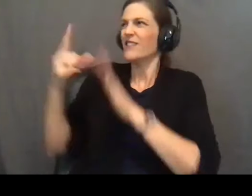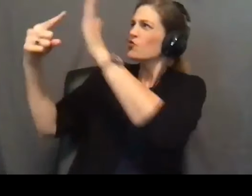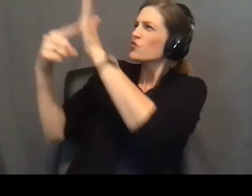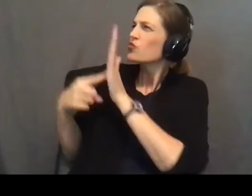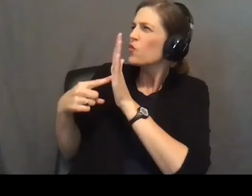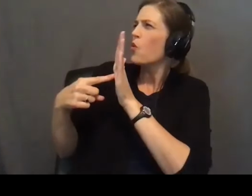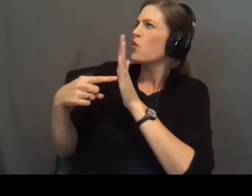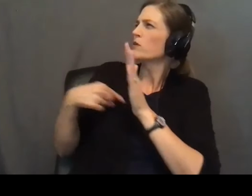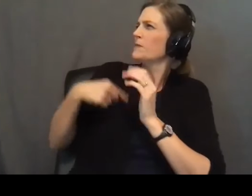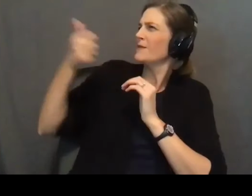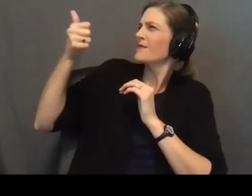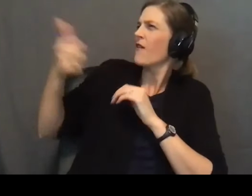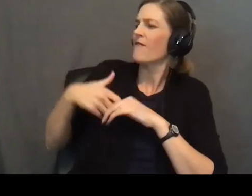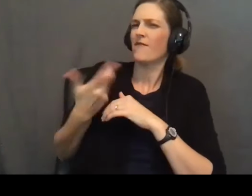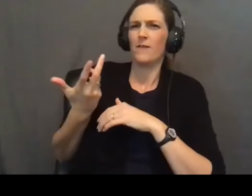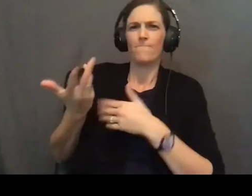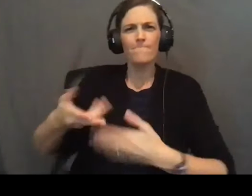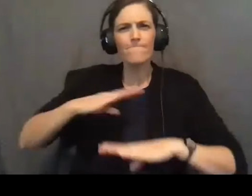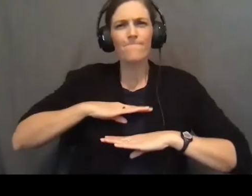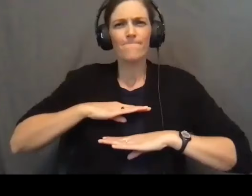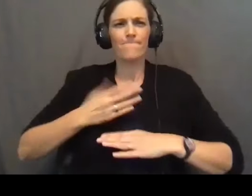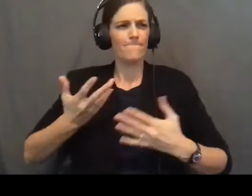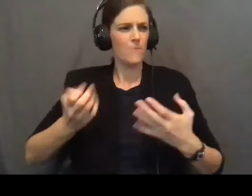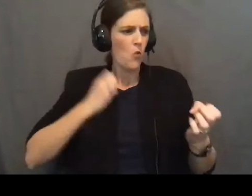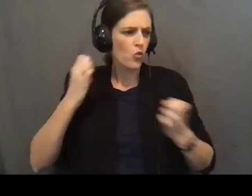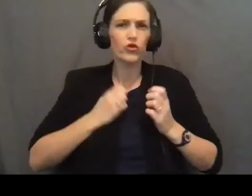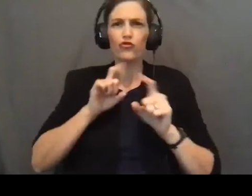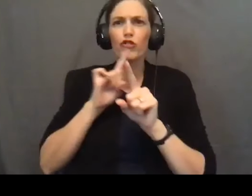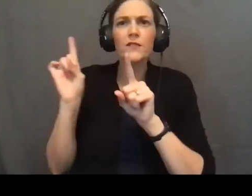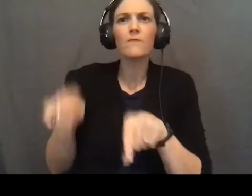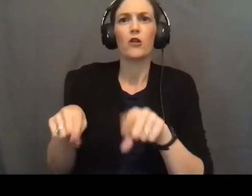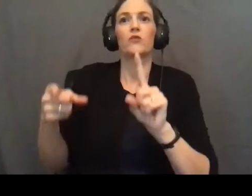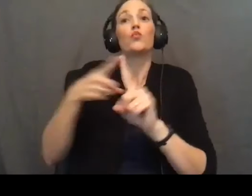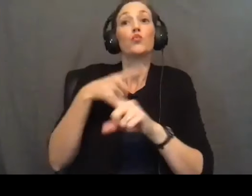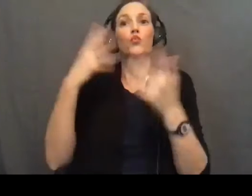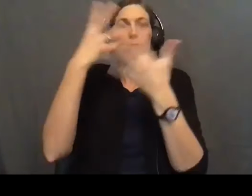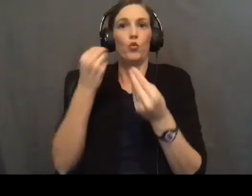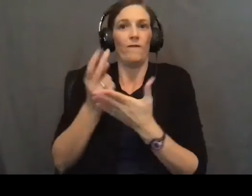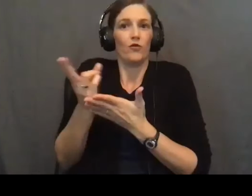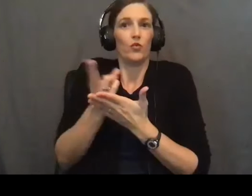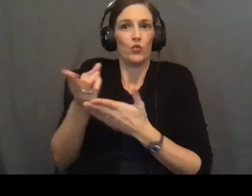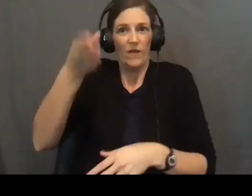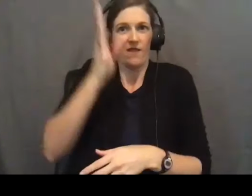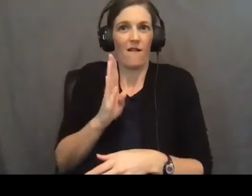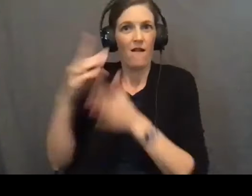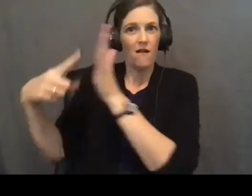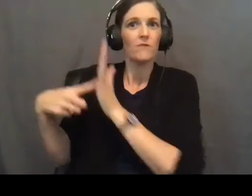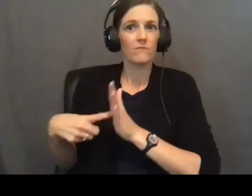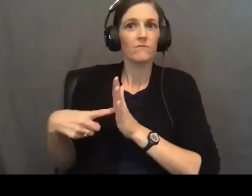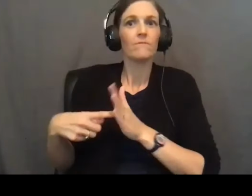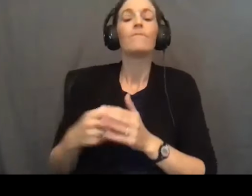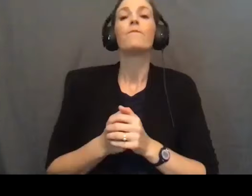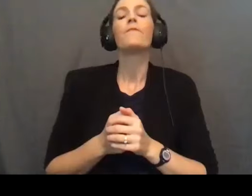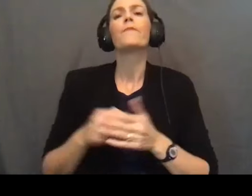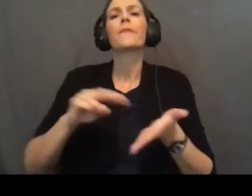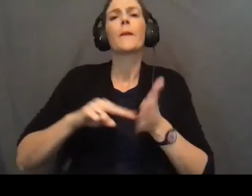satisfied and has this emotional response to the beautiful truths that God reveals. That